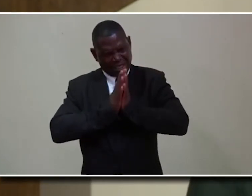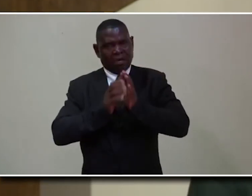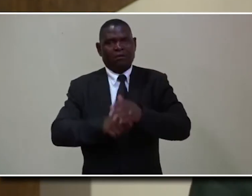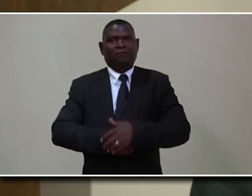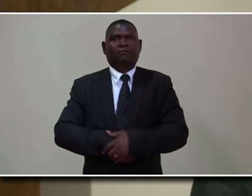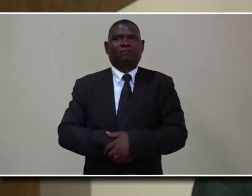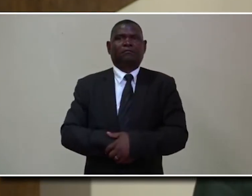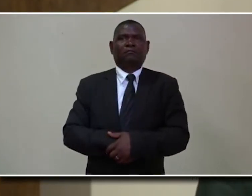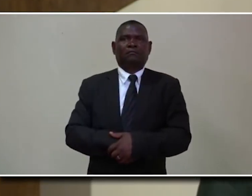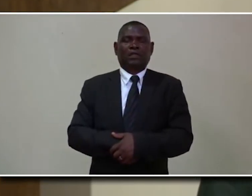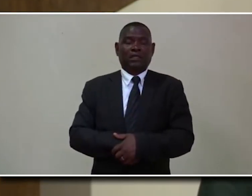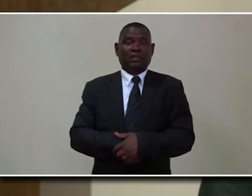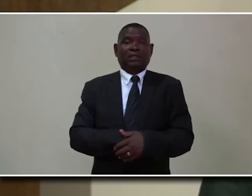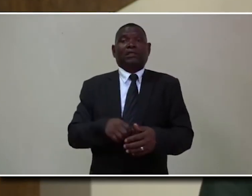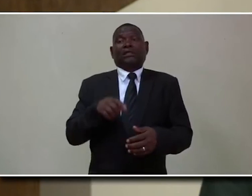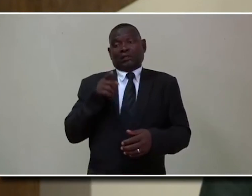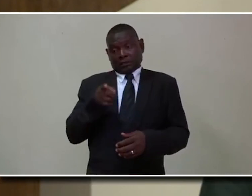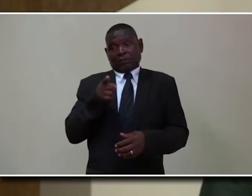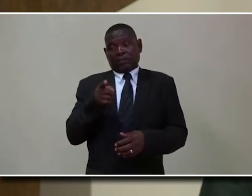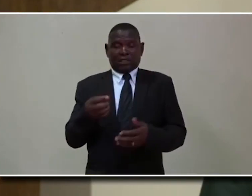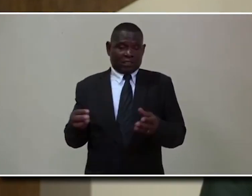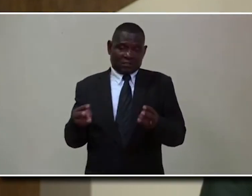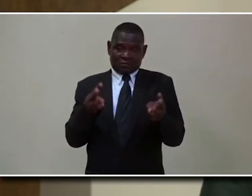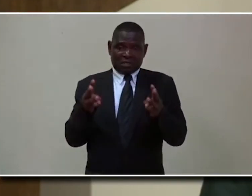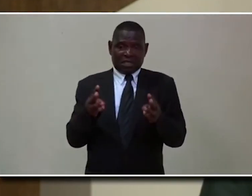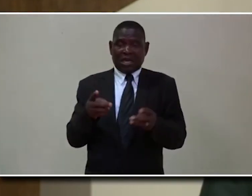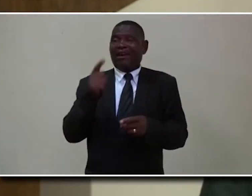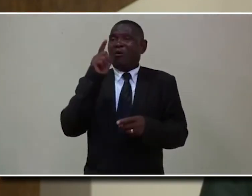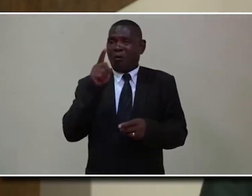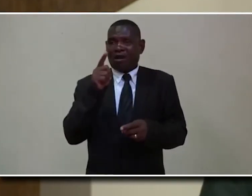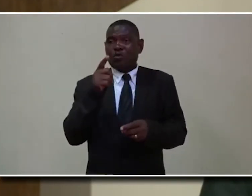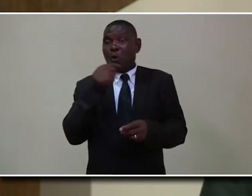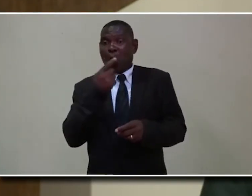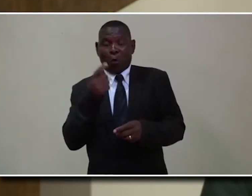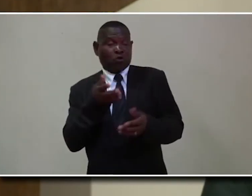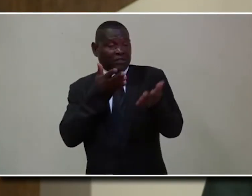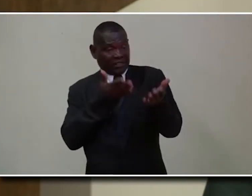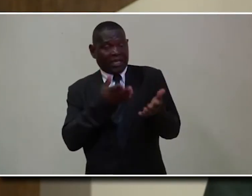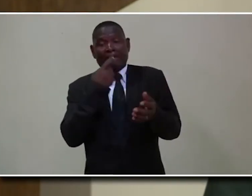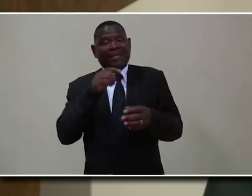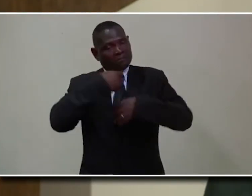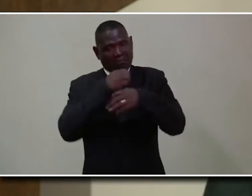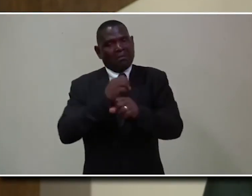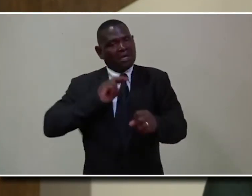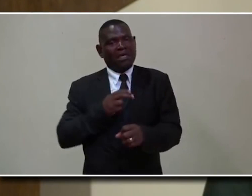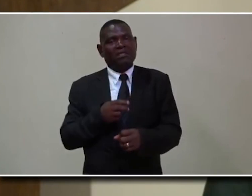prayer. In this manner, the one whose presence should make us rejoice always.